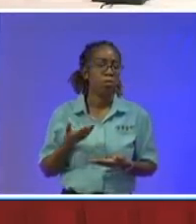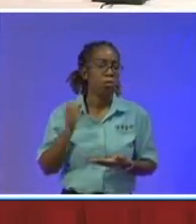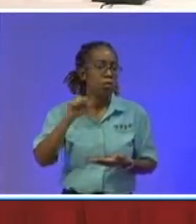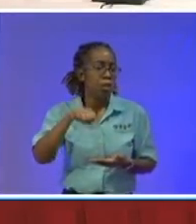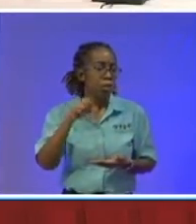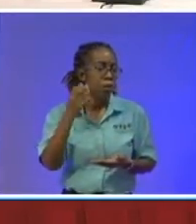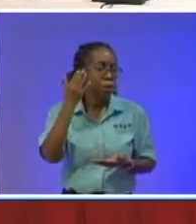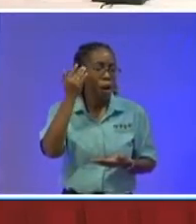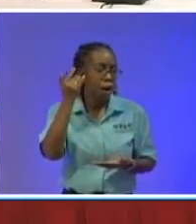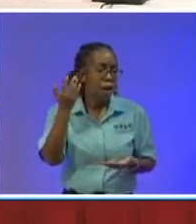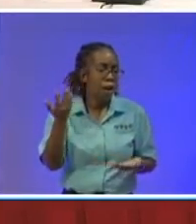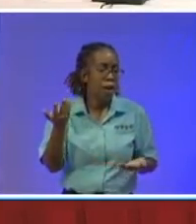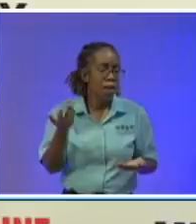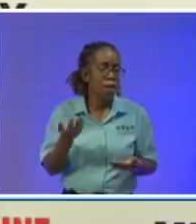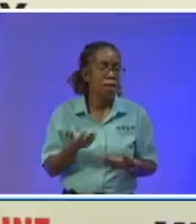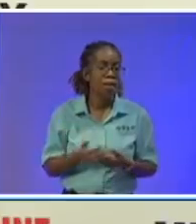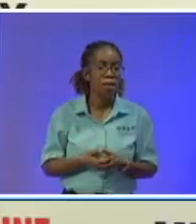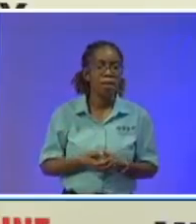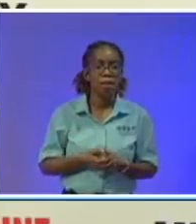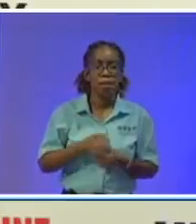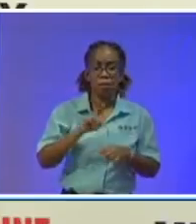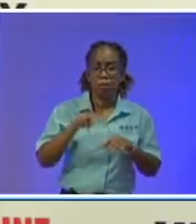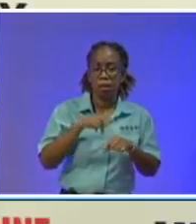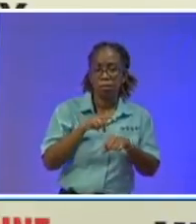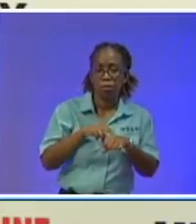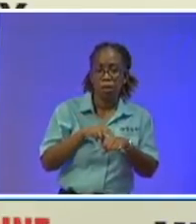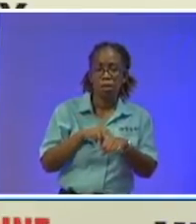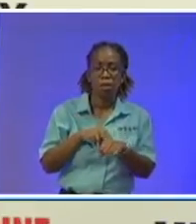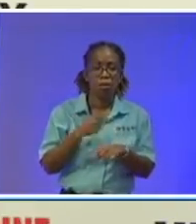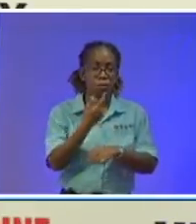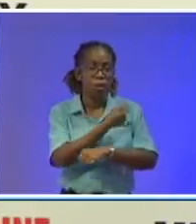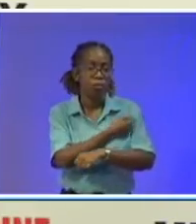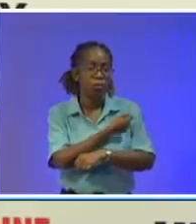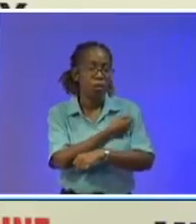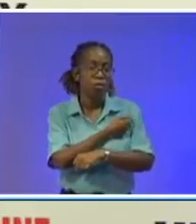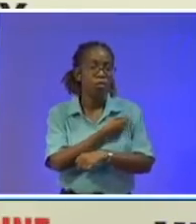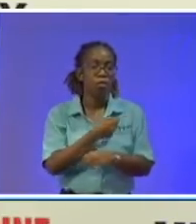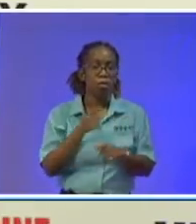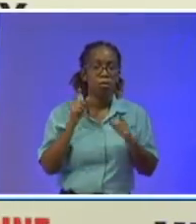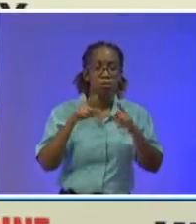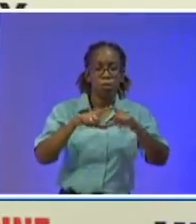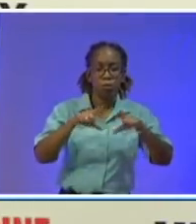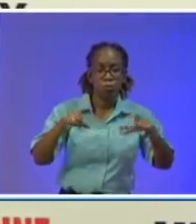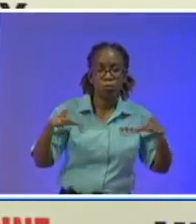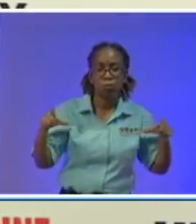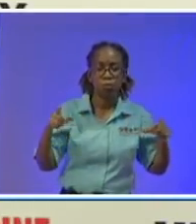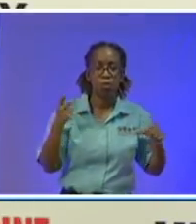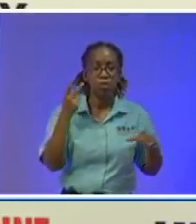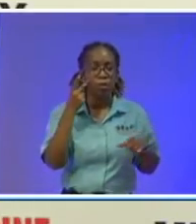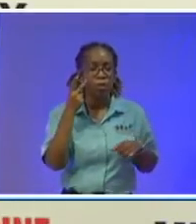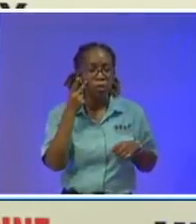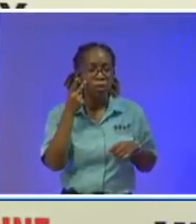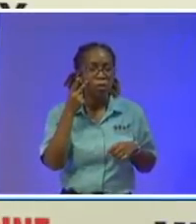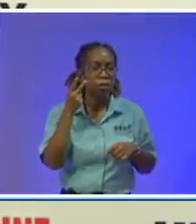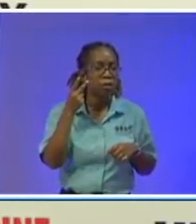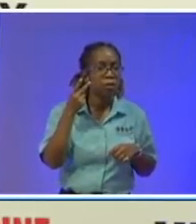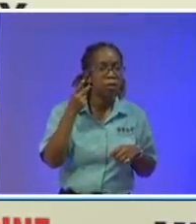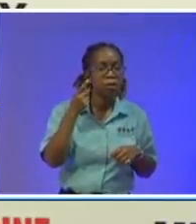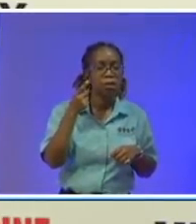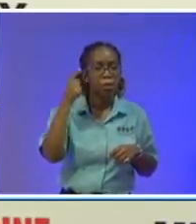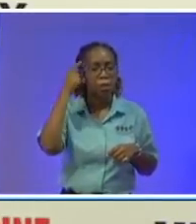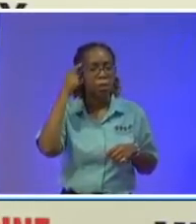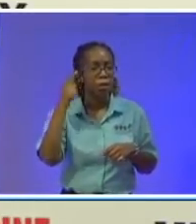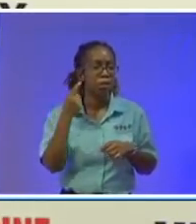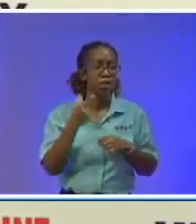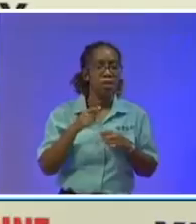the National Immunization Tag considered the recommendation from WHO, and they thought, based on a number of factors that they